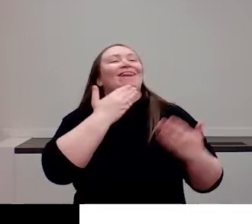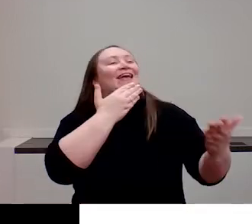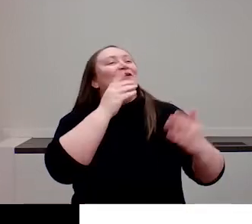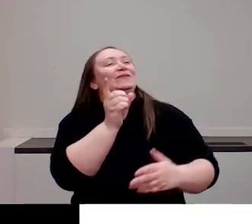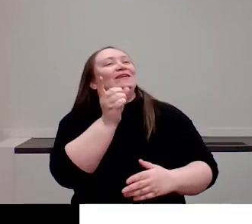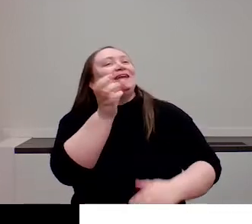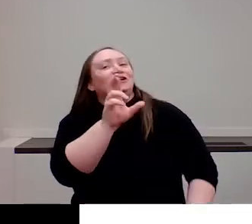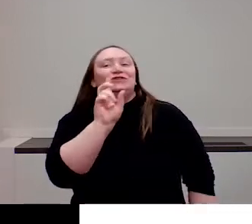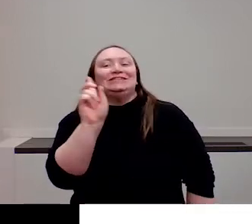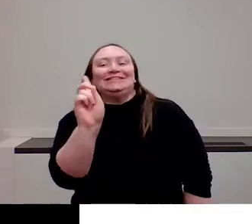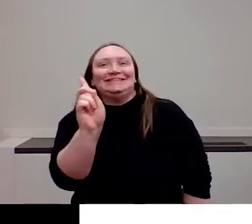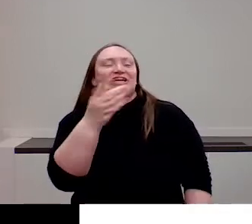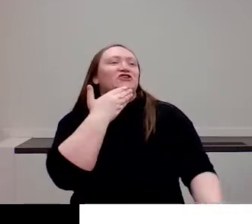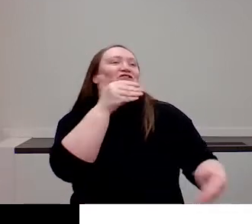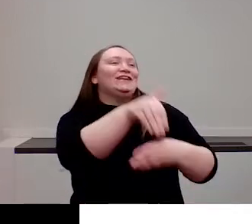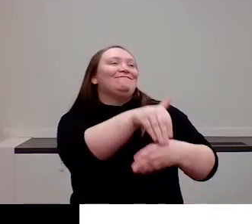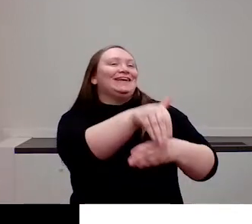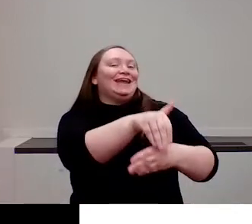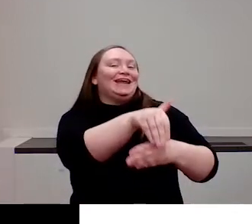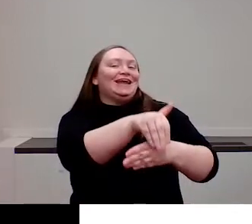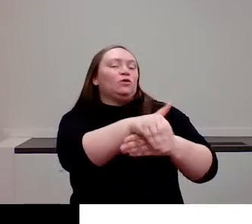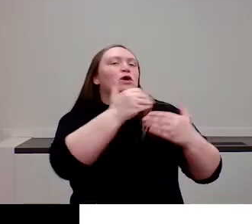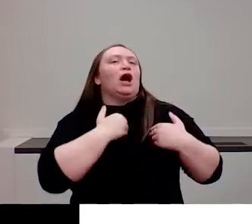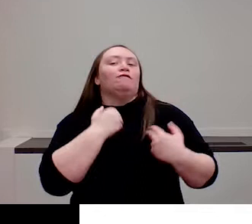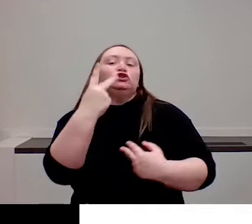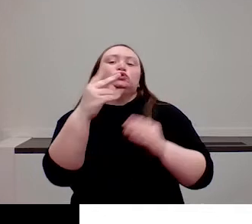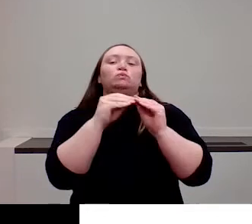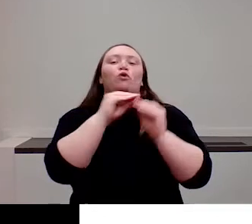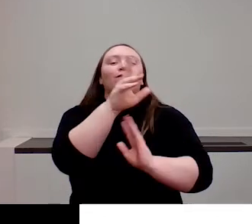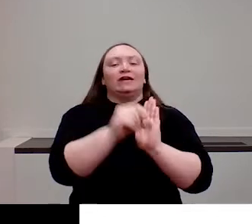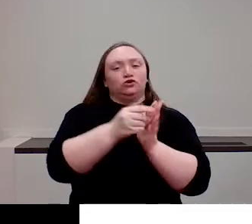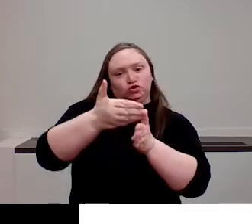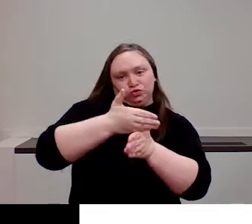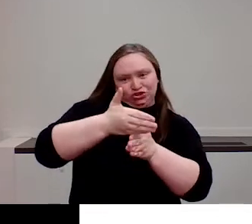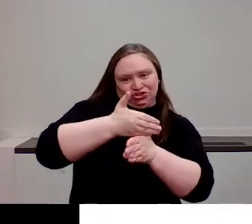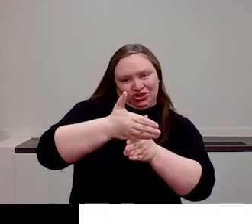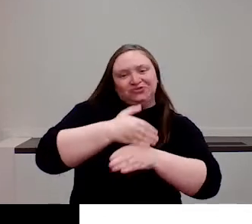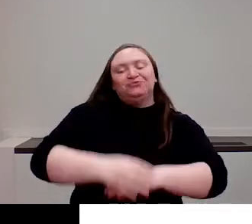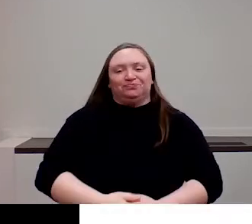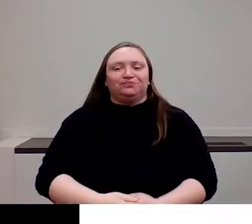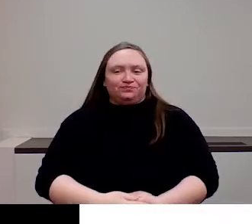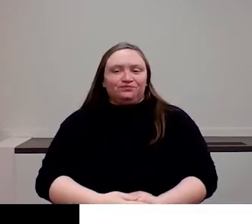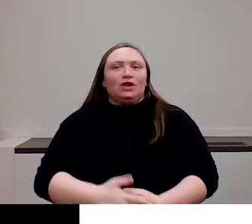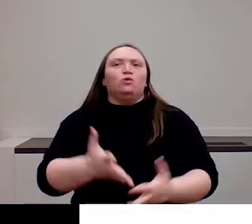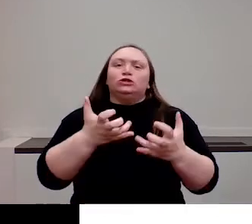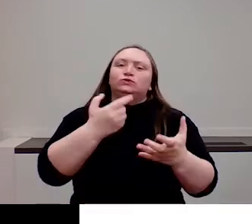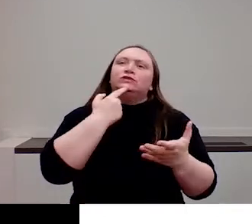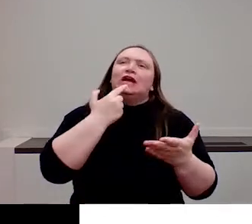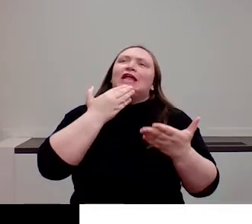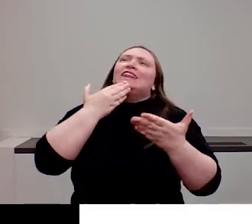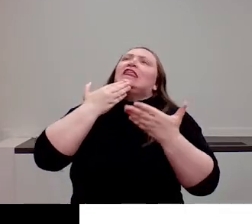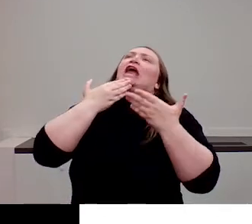Dr. D. Good evening. We have 2 more videos to share, and I would like to say many thank